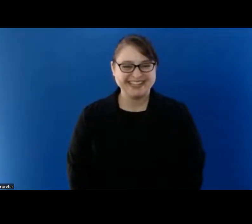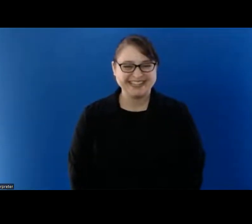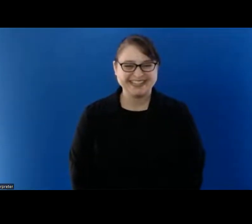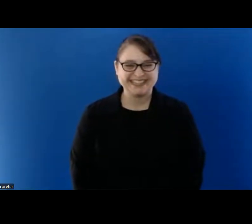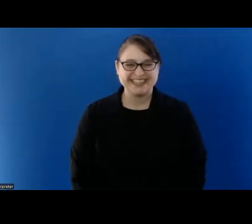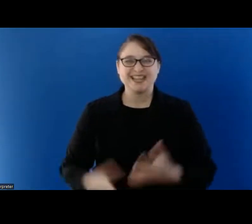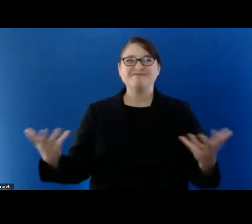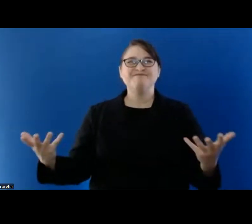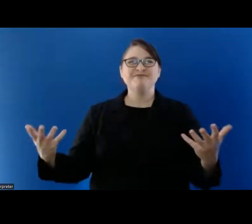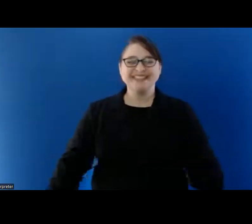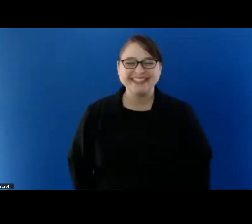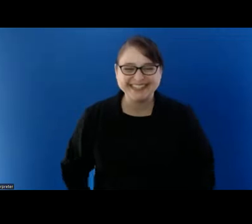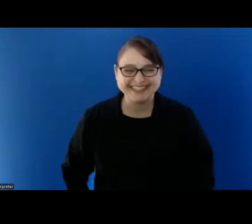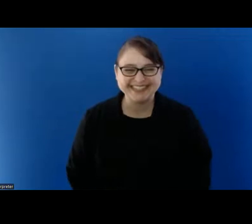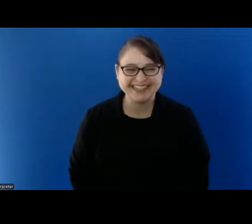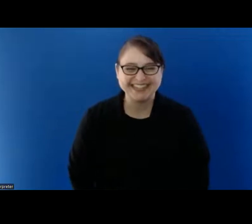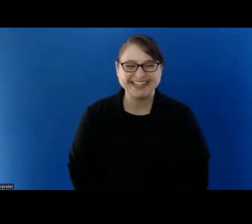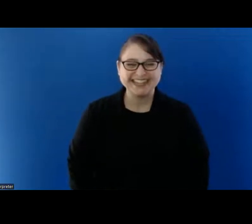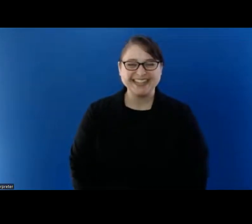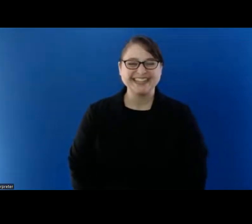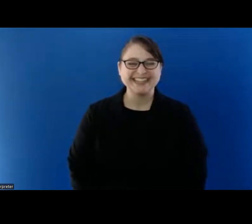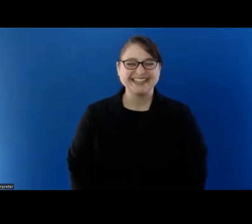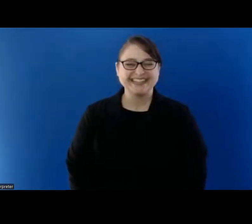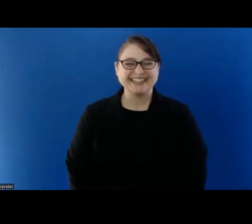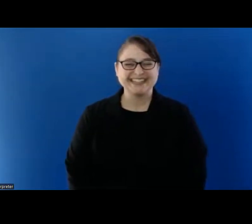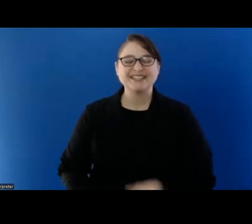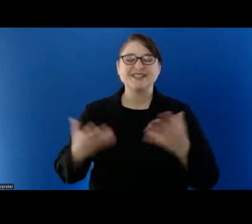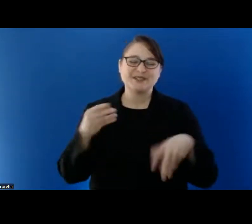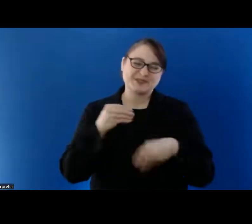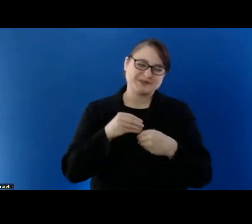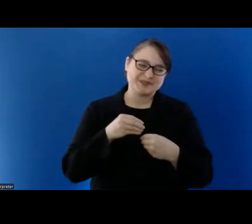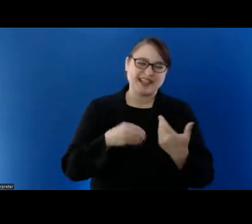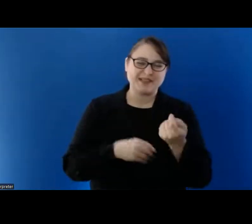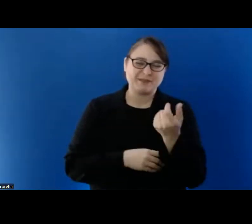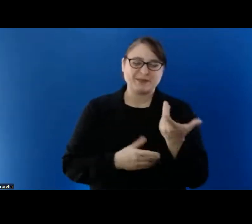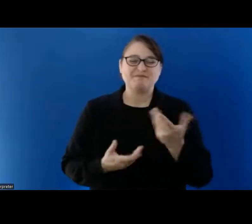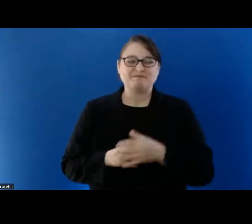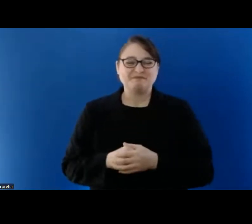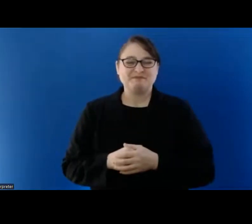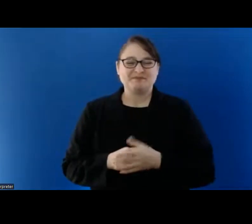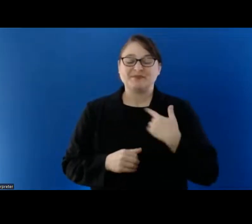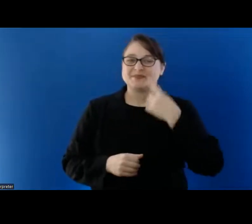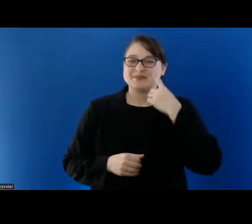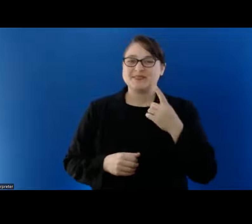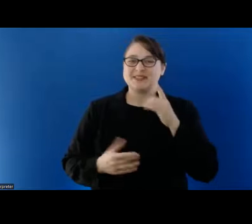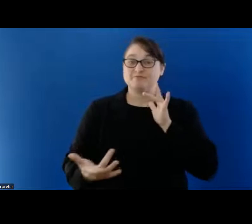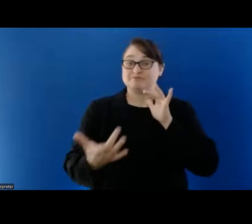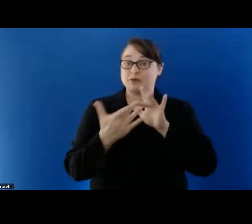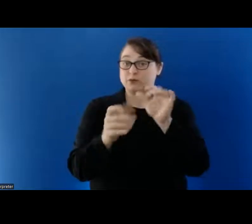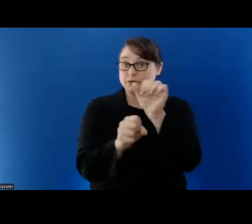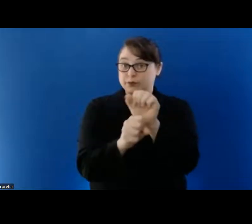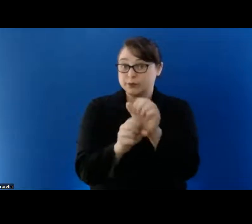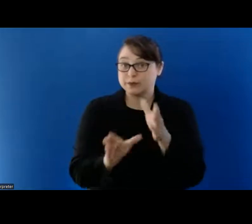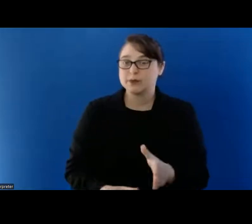that one. Yeah. Okay. Yeah, so just to add a little bit to that, but again, I think, the outreach workers are boots on the